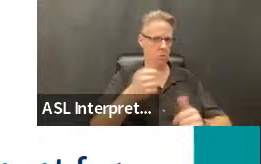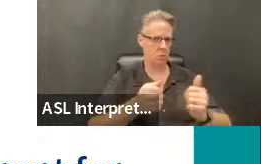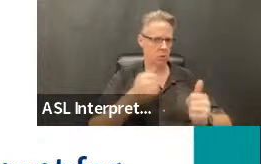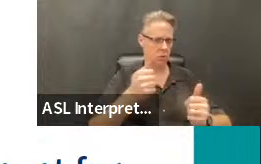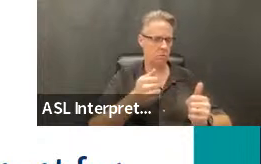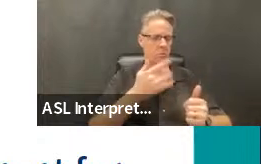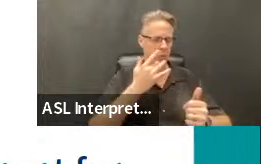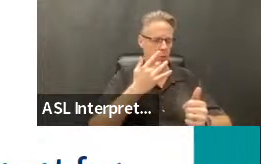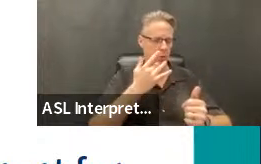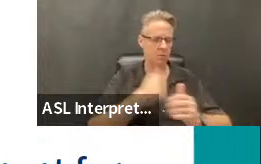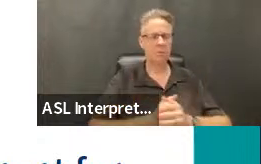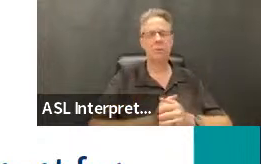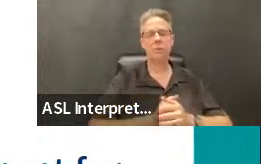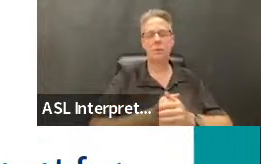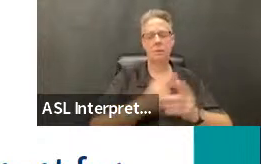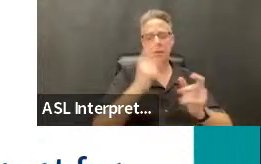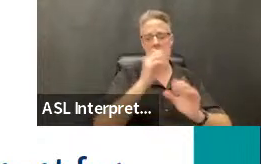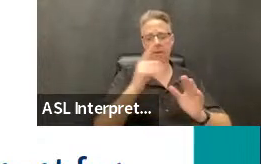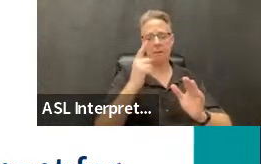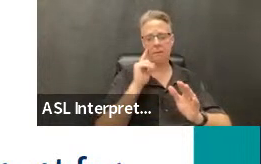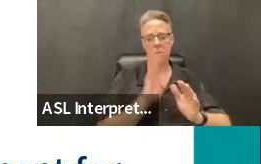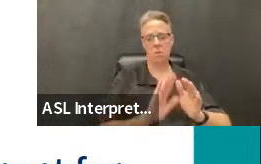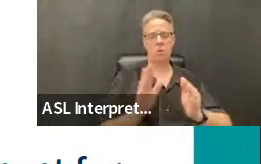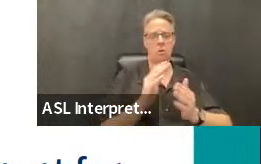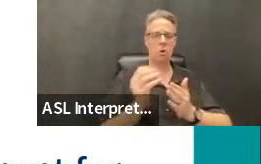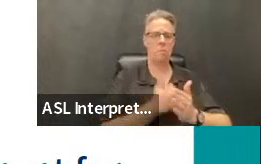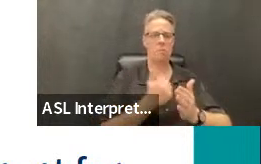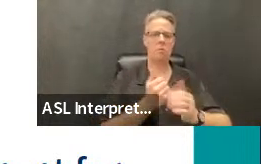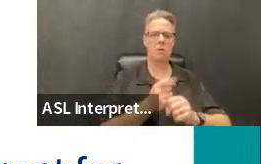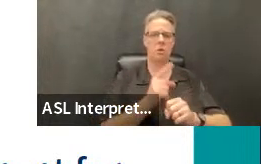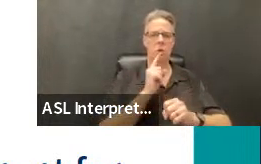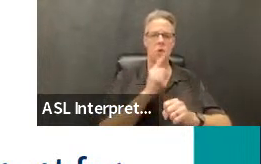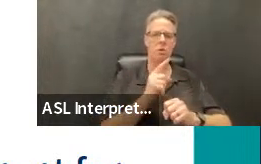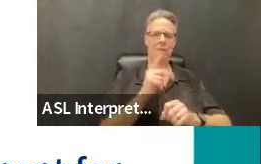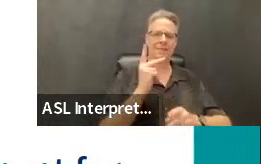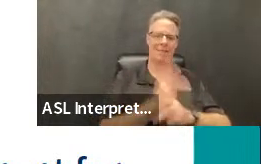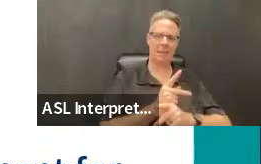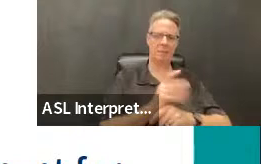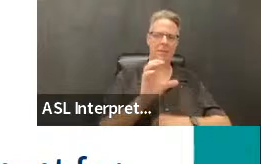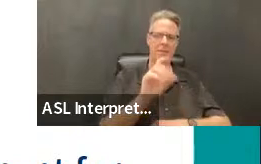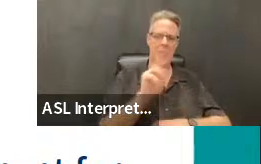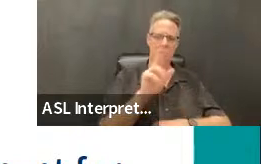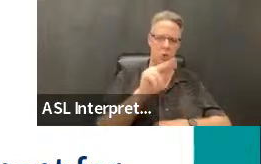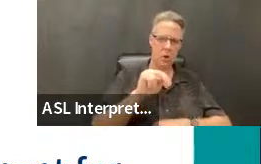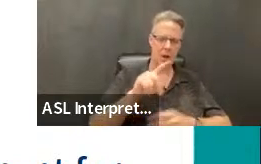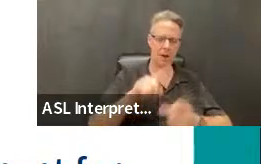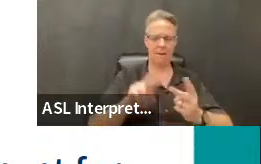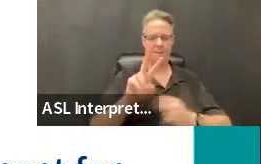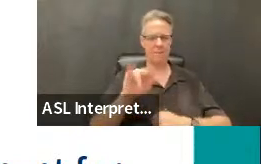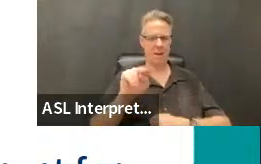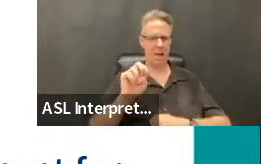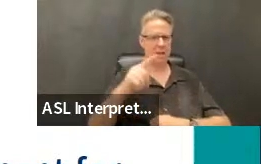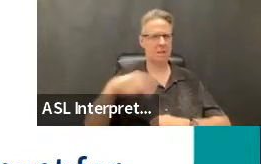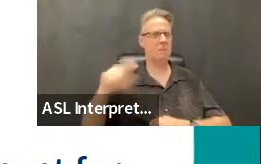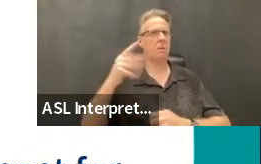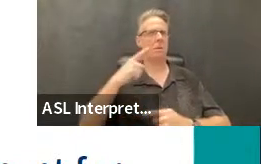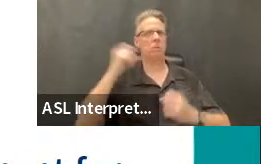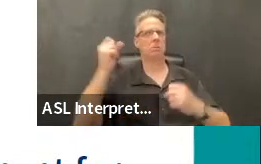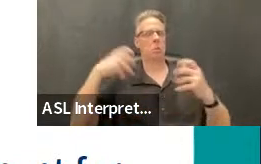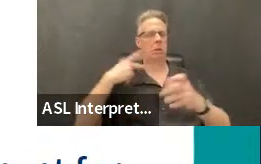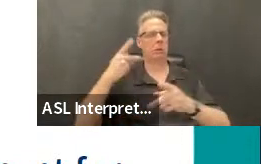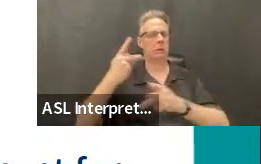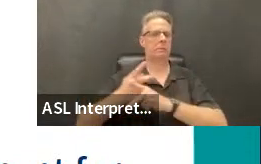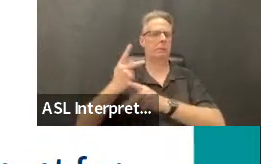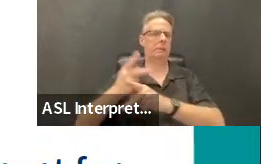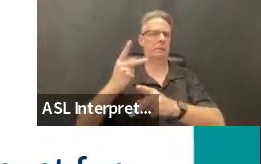Again, really thinking about opportunities to preserve the CTRAN Vine current and future system. We've heard that a lot from so many folks within